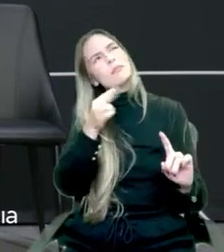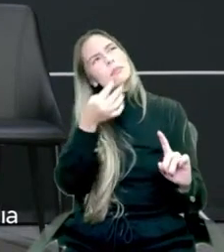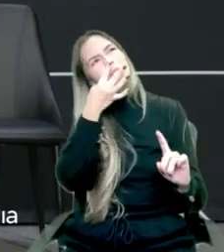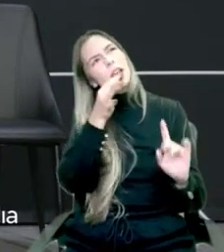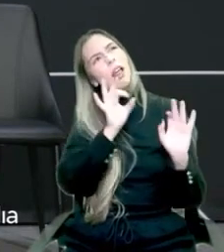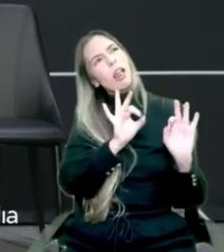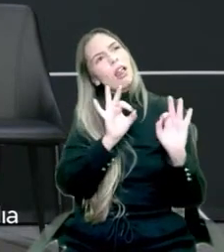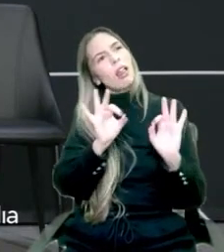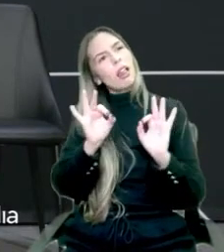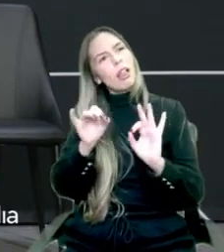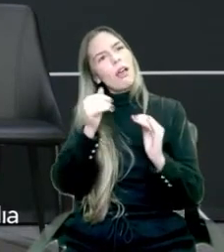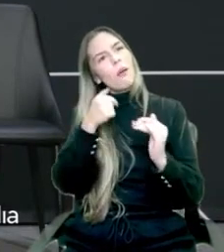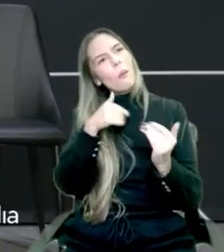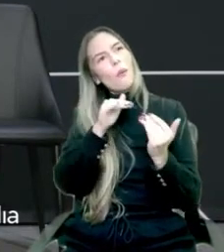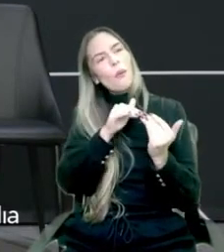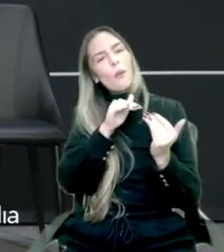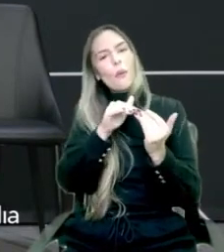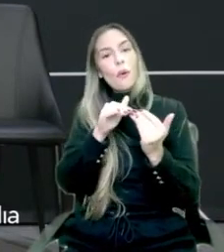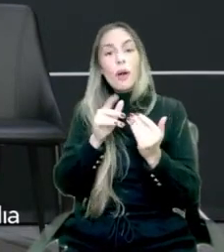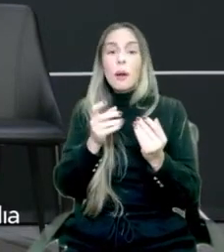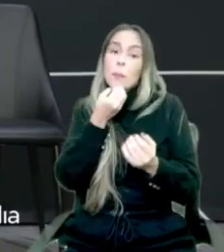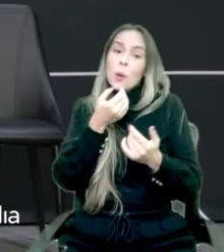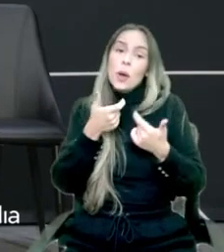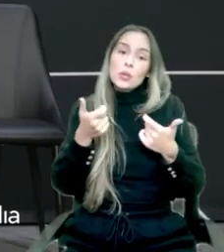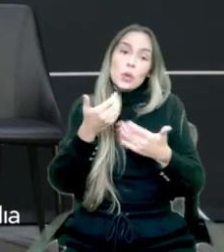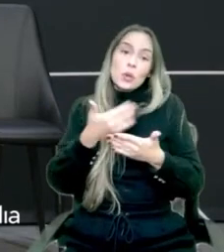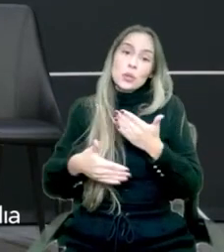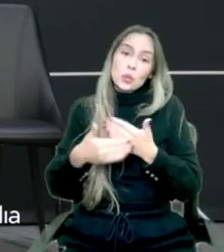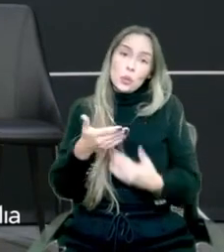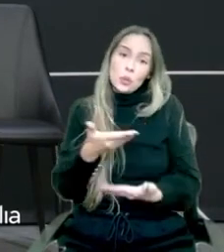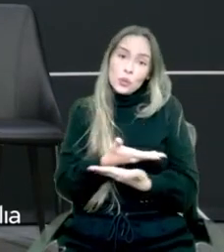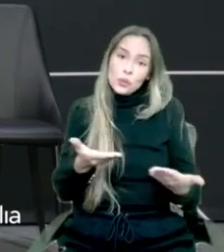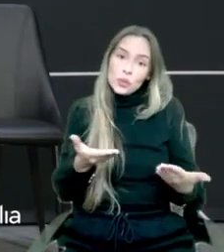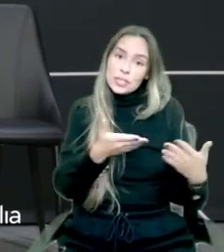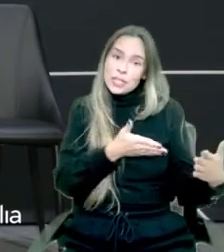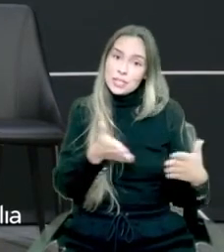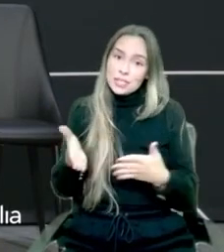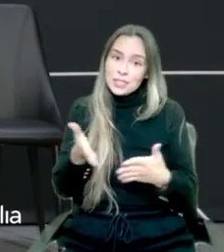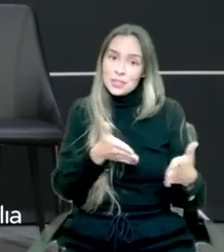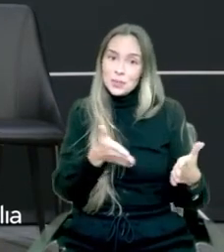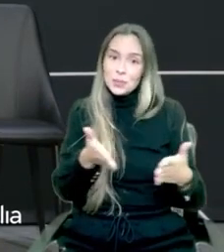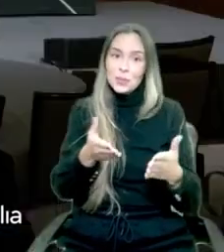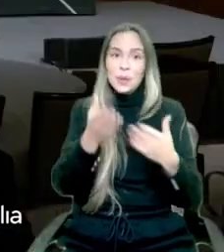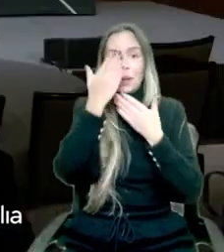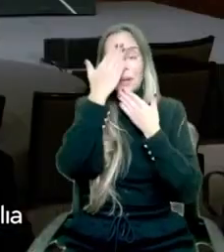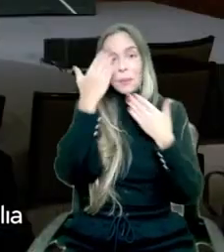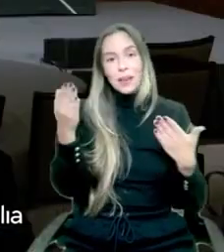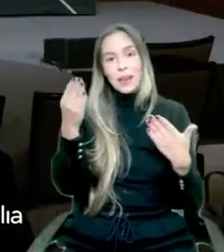And good luck to all of you on your journeys. So thank you for listening. Mm-hmm.